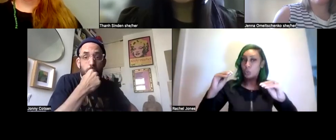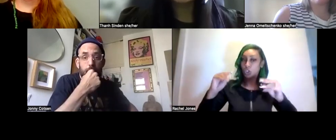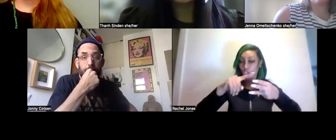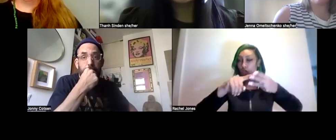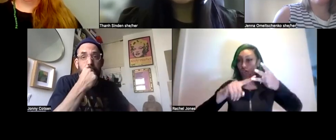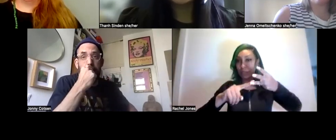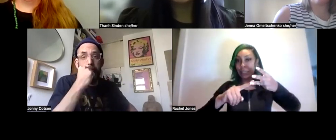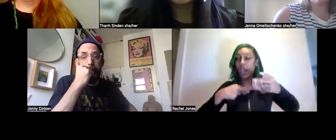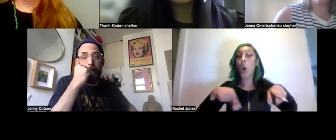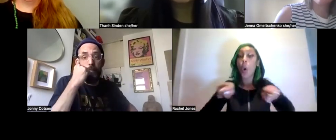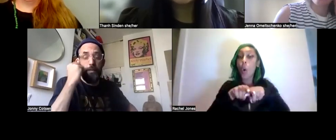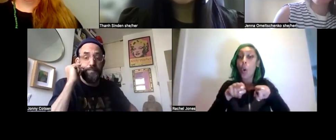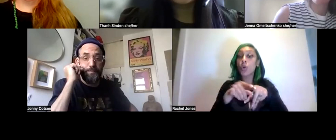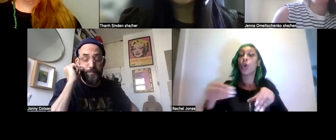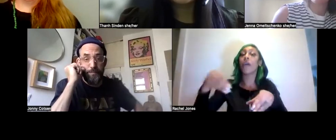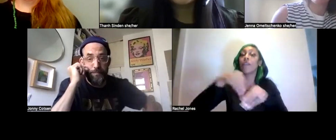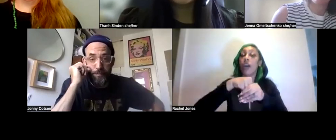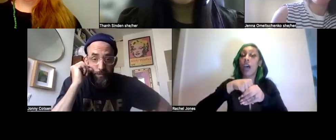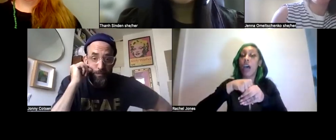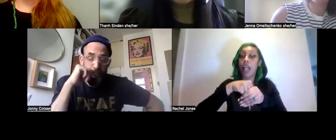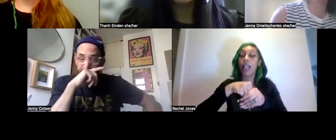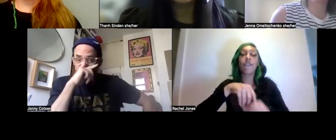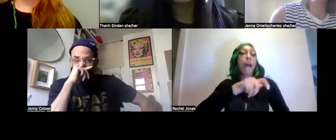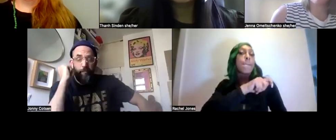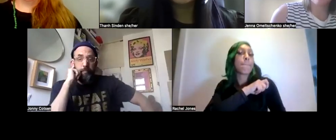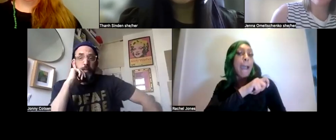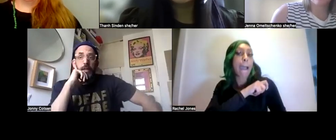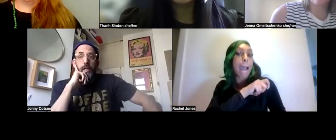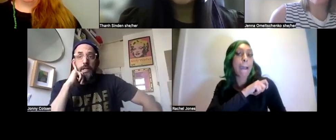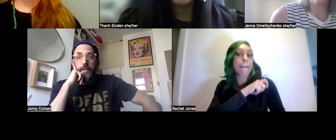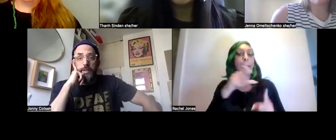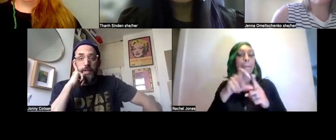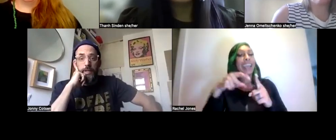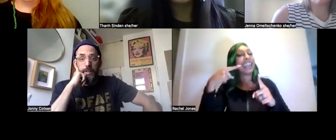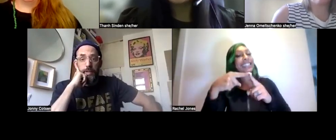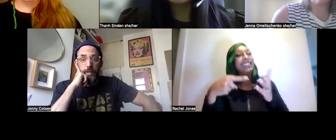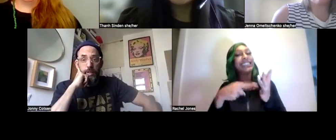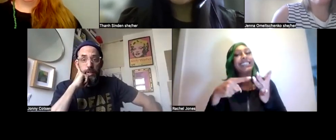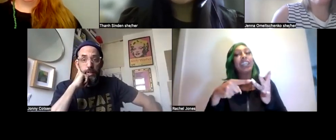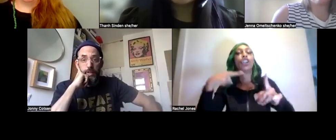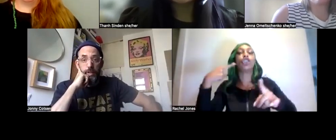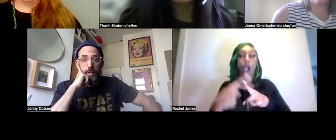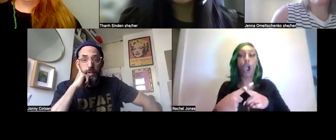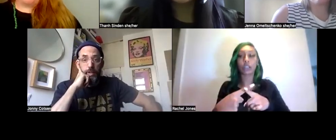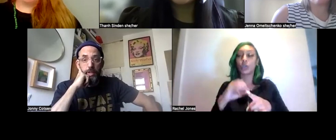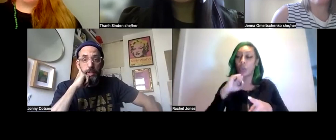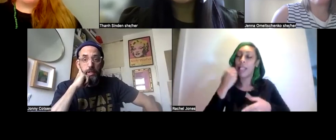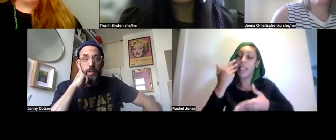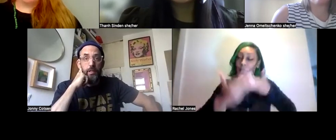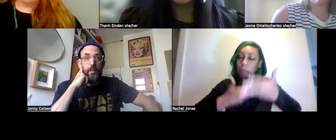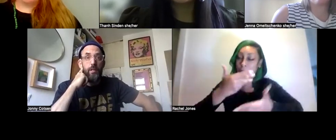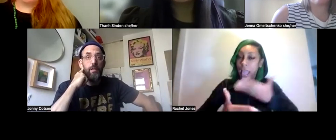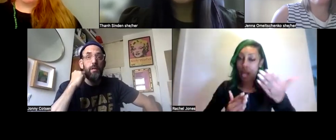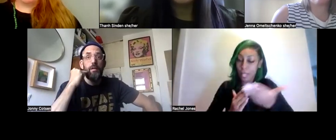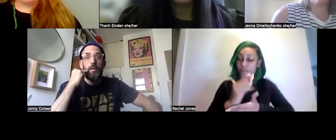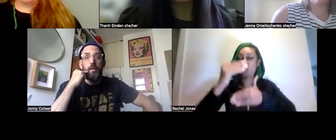also was involved and is involved as a member of Museum Detox, which I'll talk more about, I'm sure,